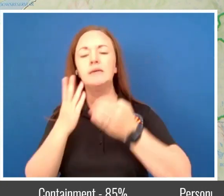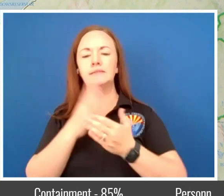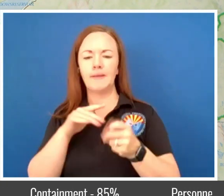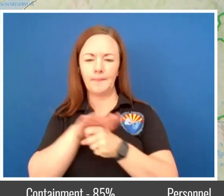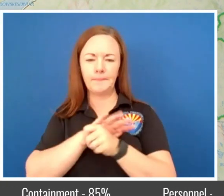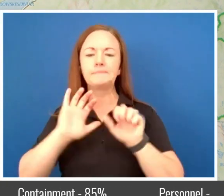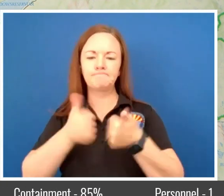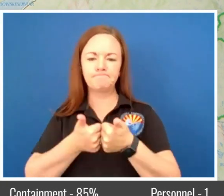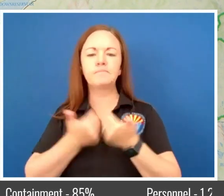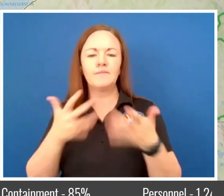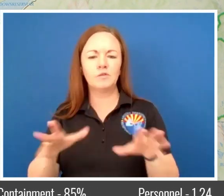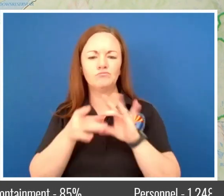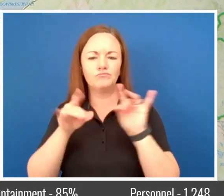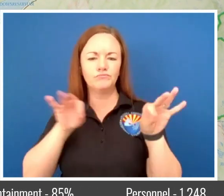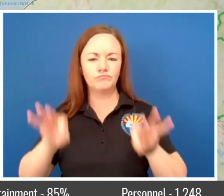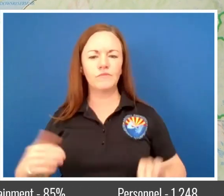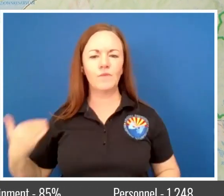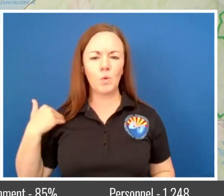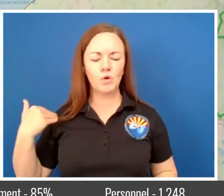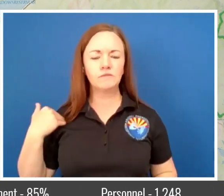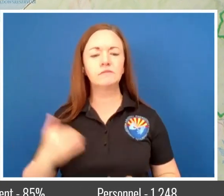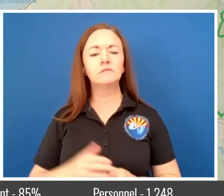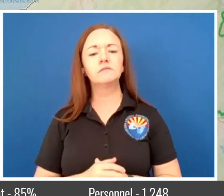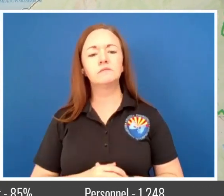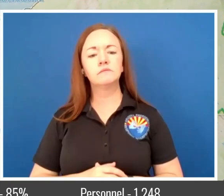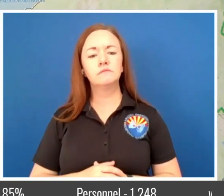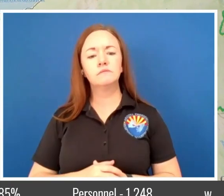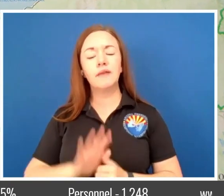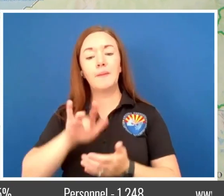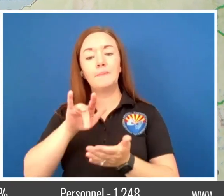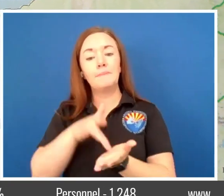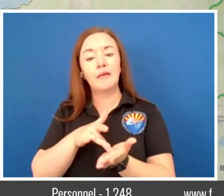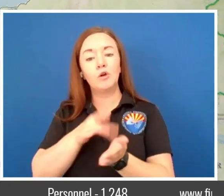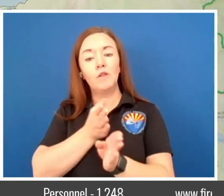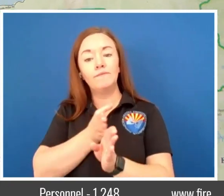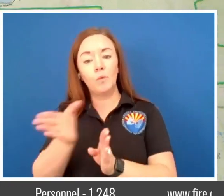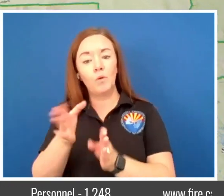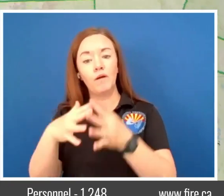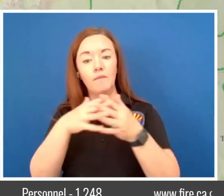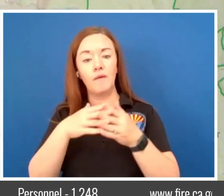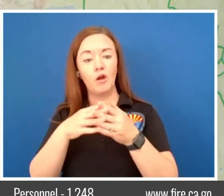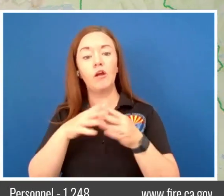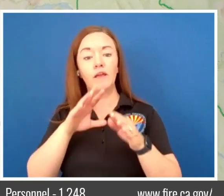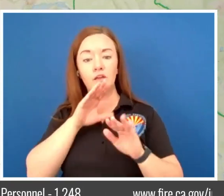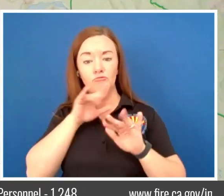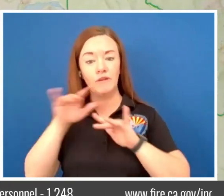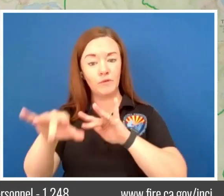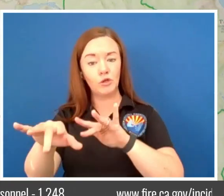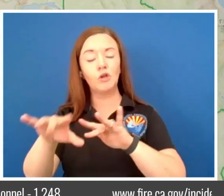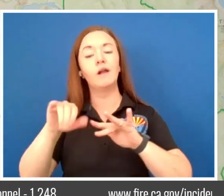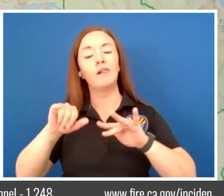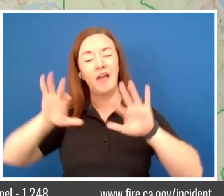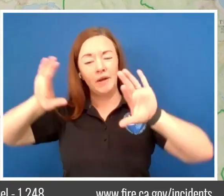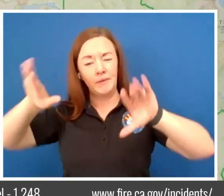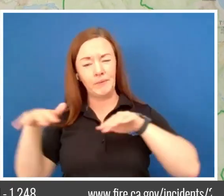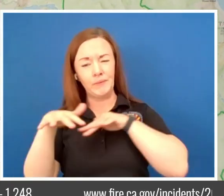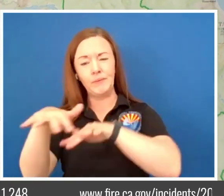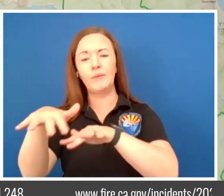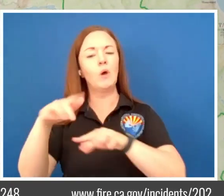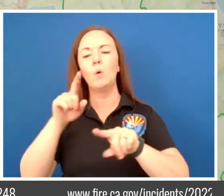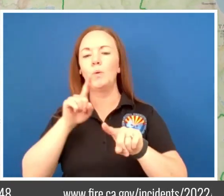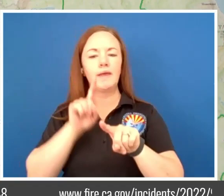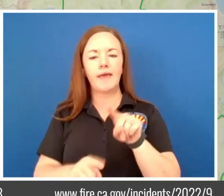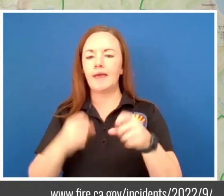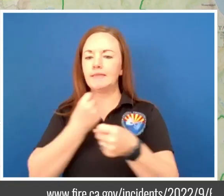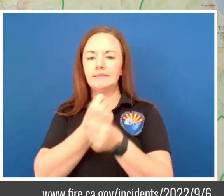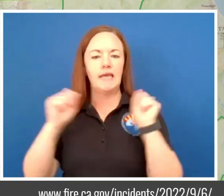little bit in the past. This drainage here on the middle fork of the American River, there's some areas that we can't safely put